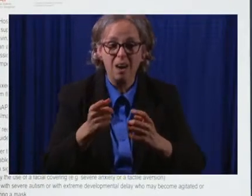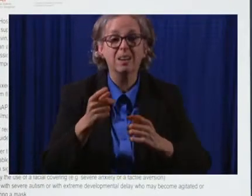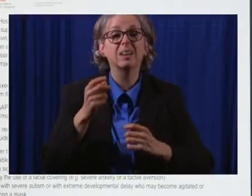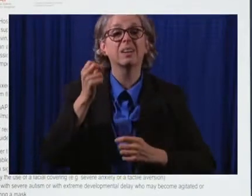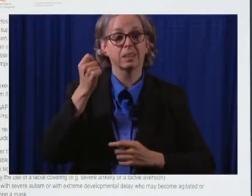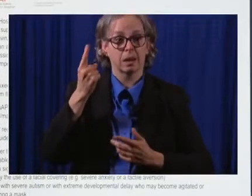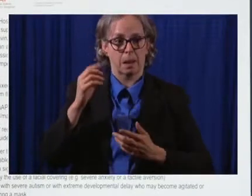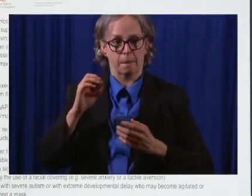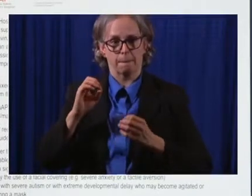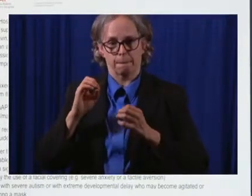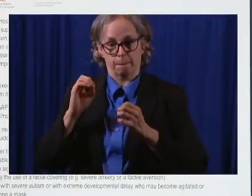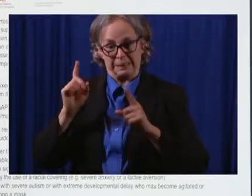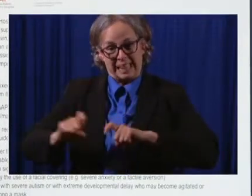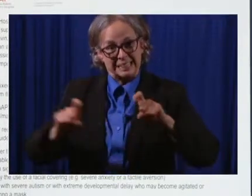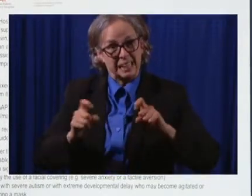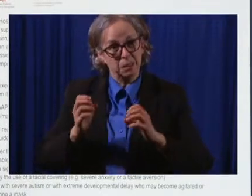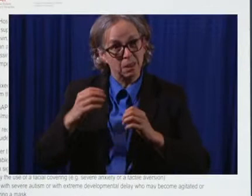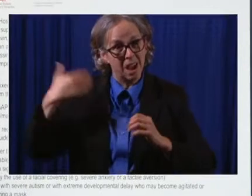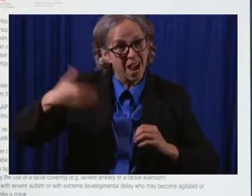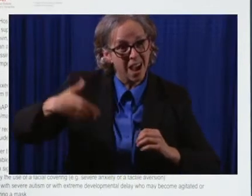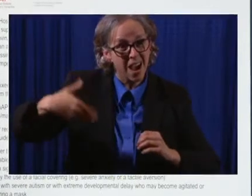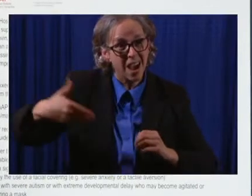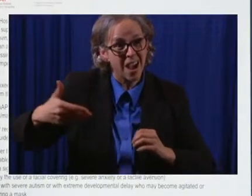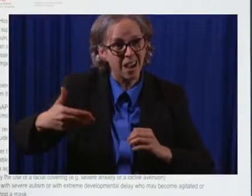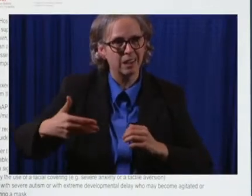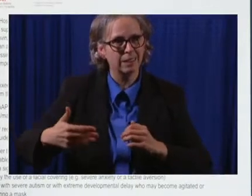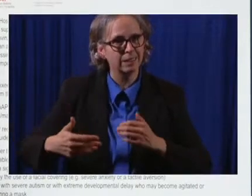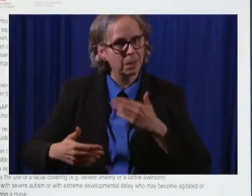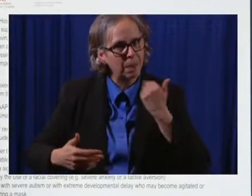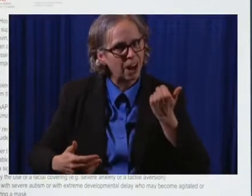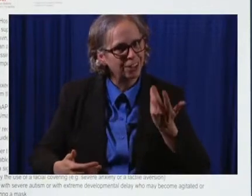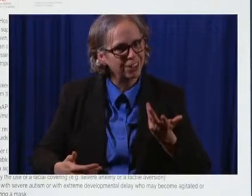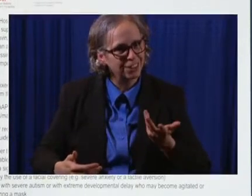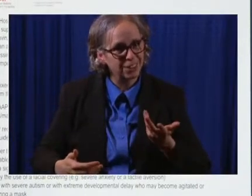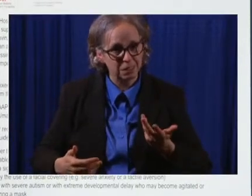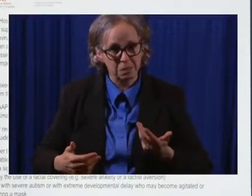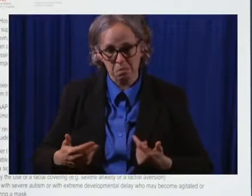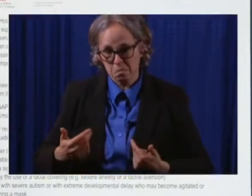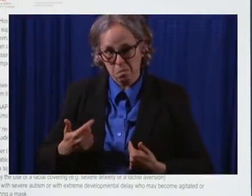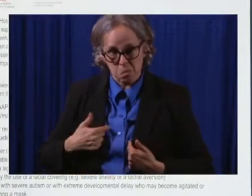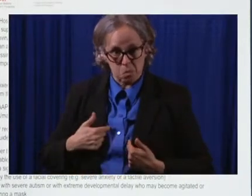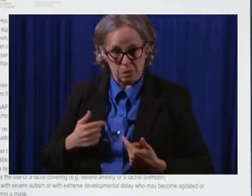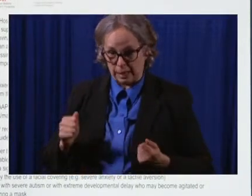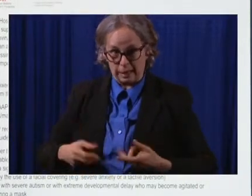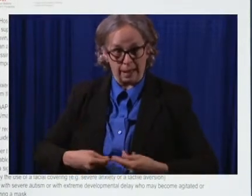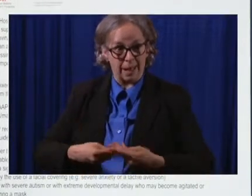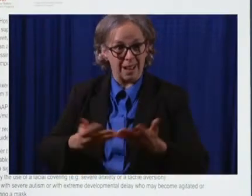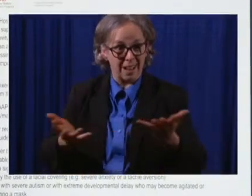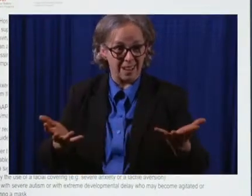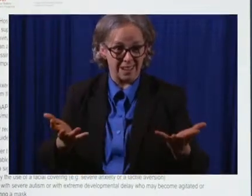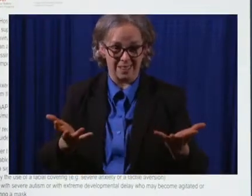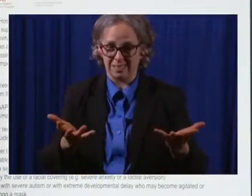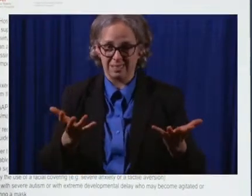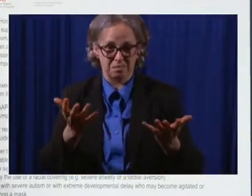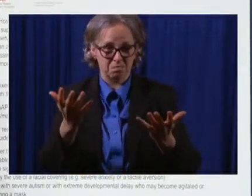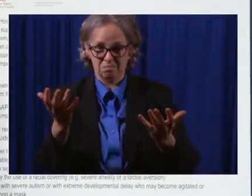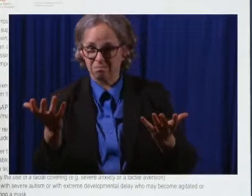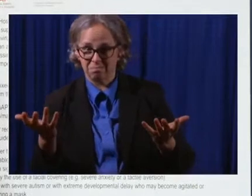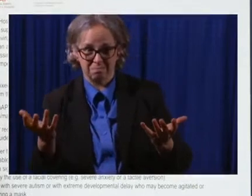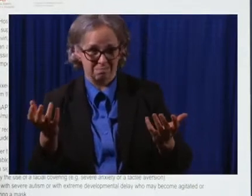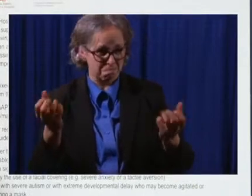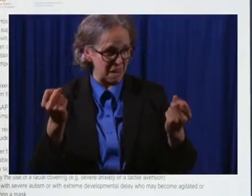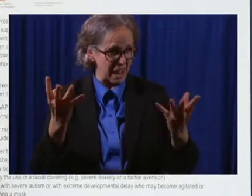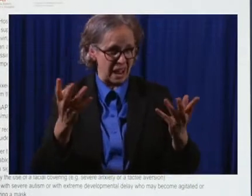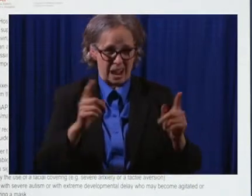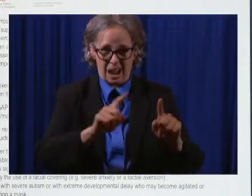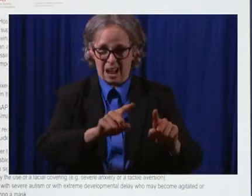you can do, the better. We don't have the ability to do that kind of massive testing today. Now, obviously, if you did